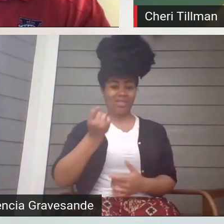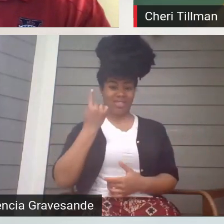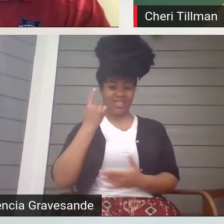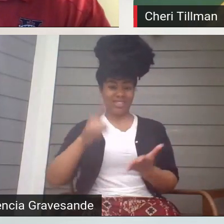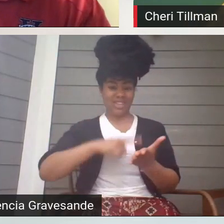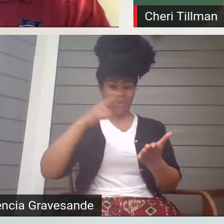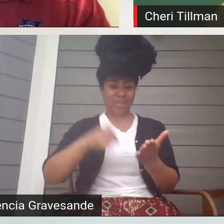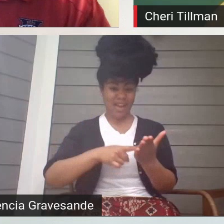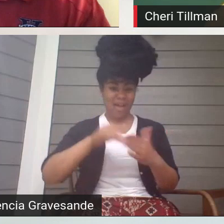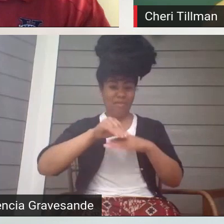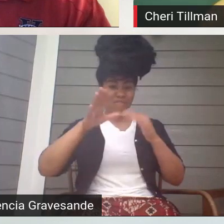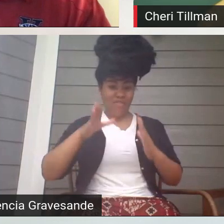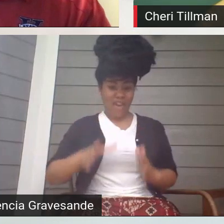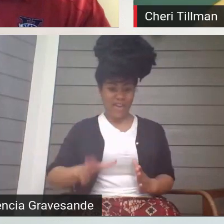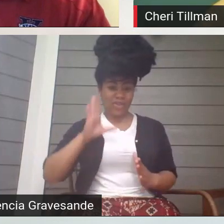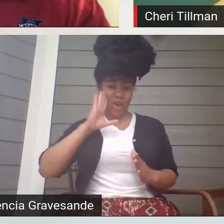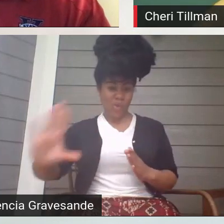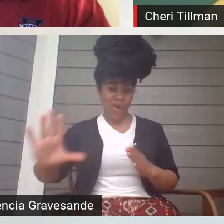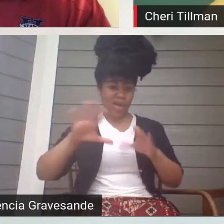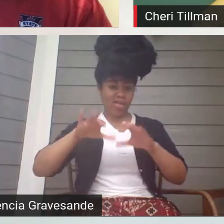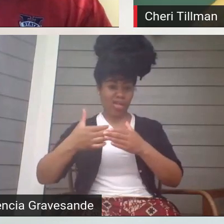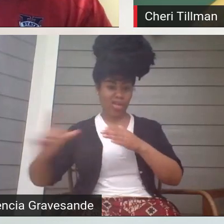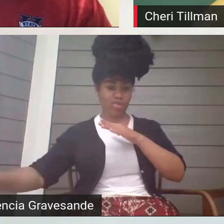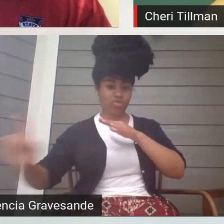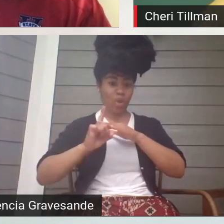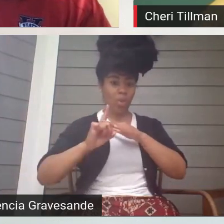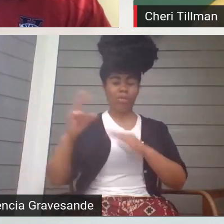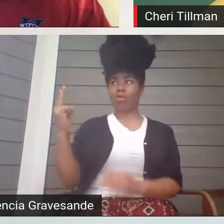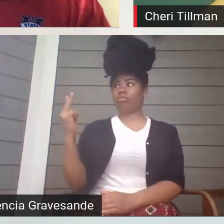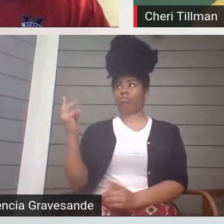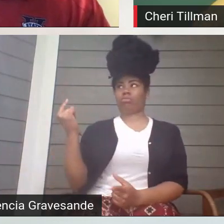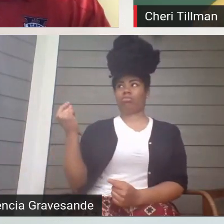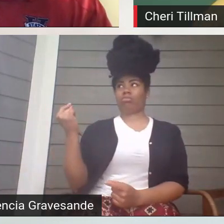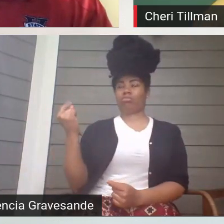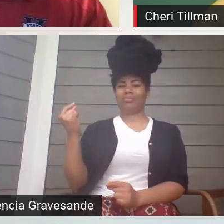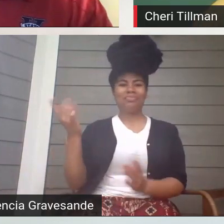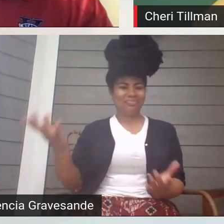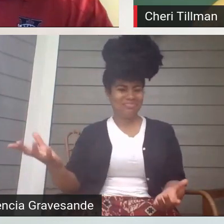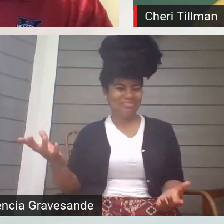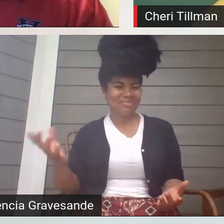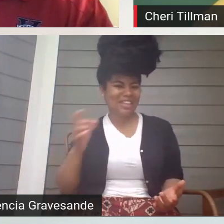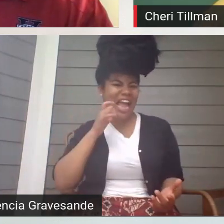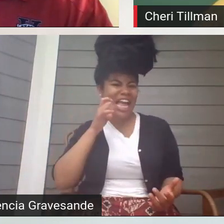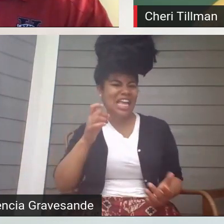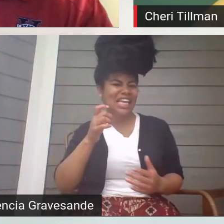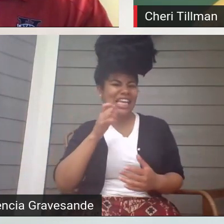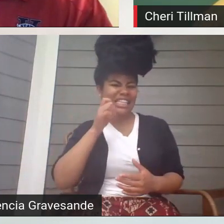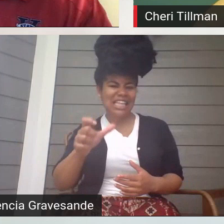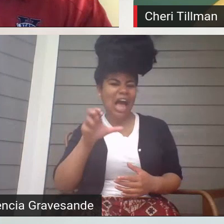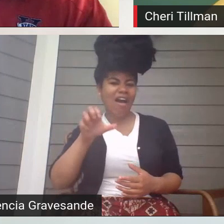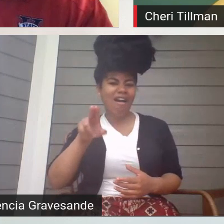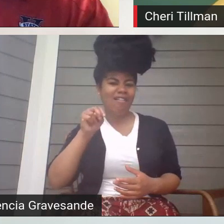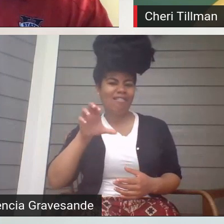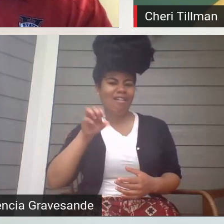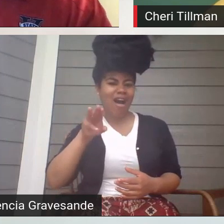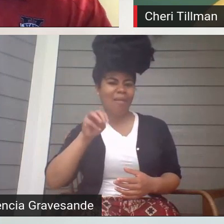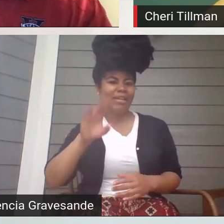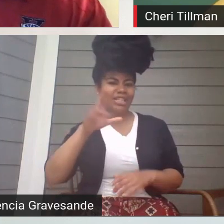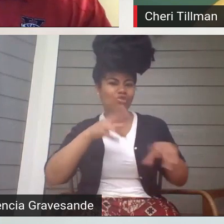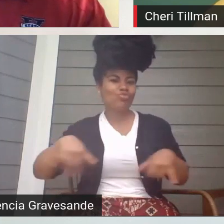at a class to go talk to somebody. They are more than happy to do that. And I know that's a pretty quick way to get a little bit